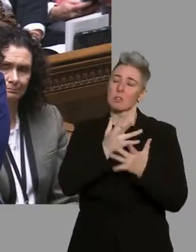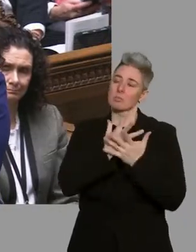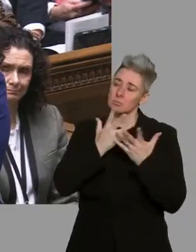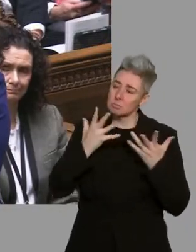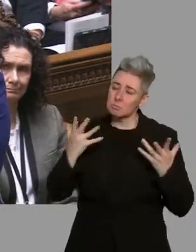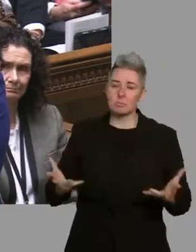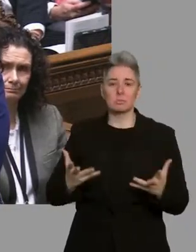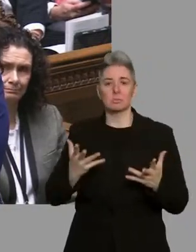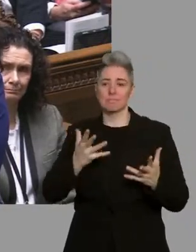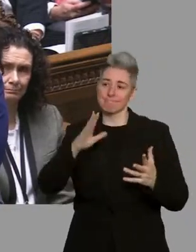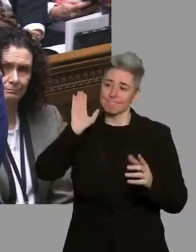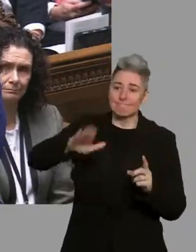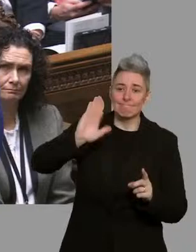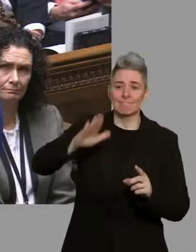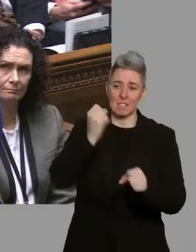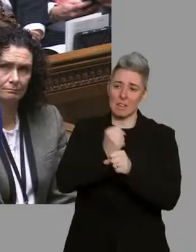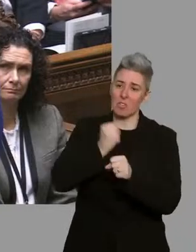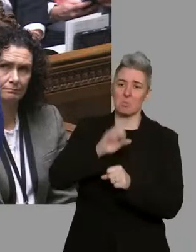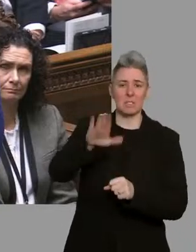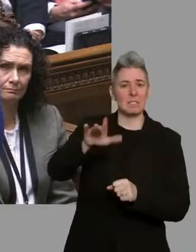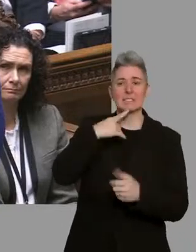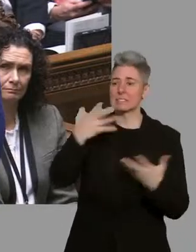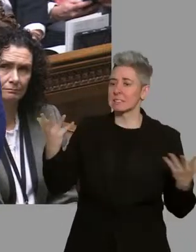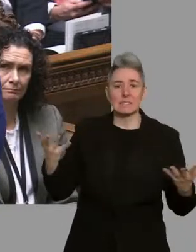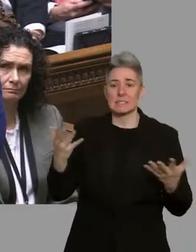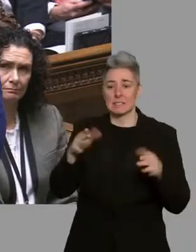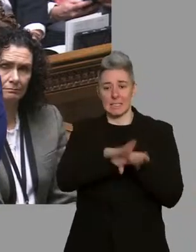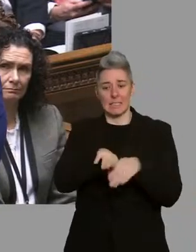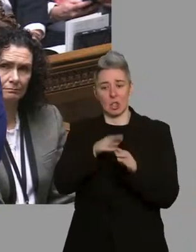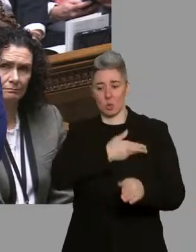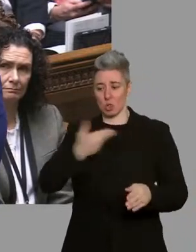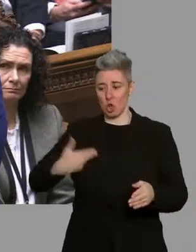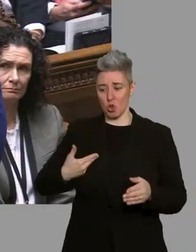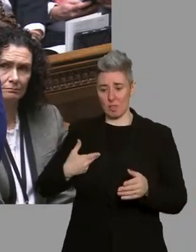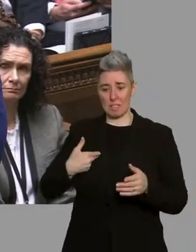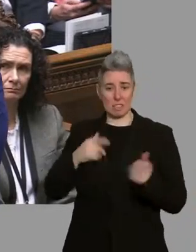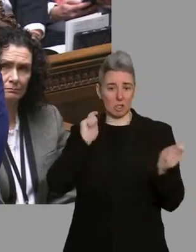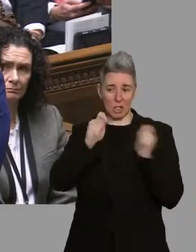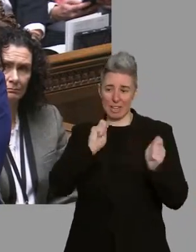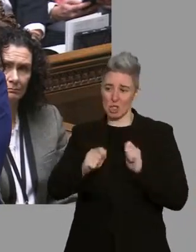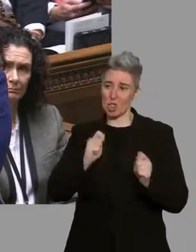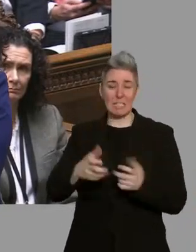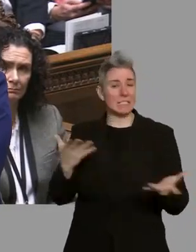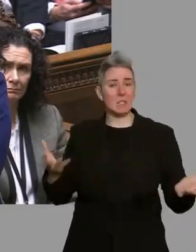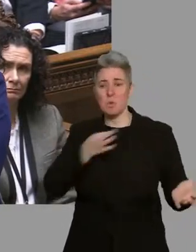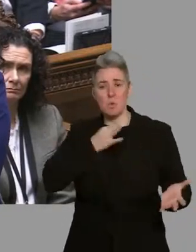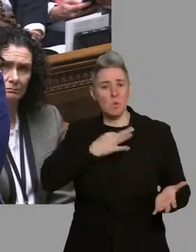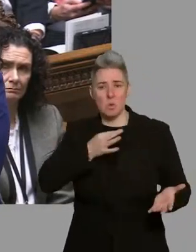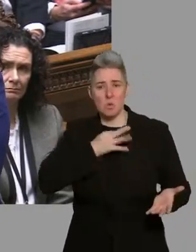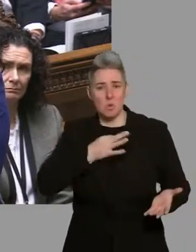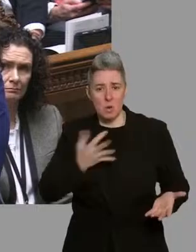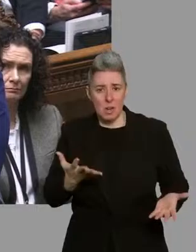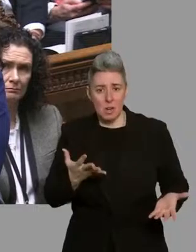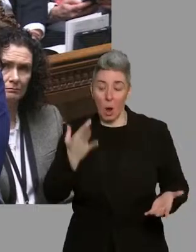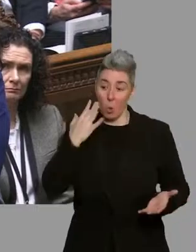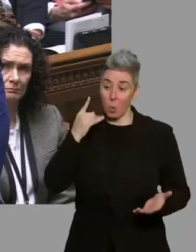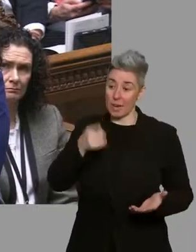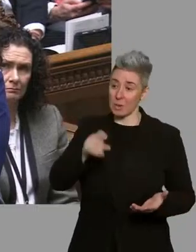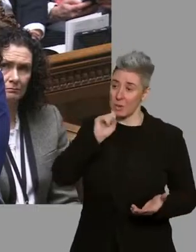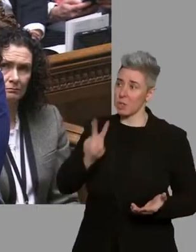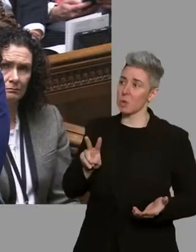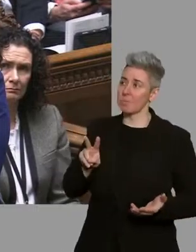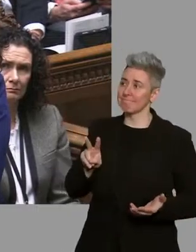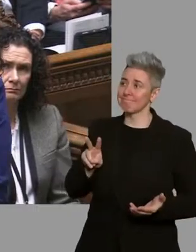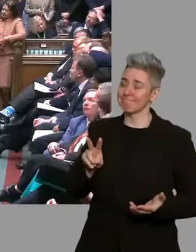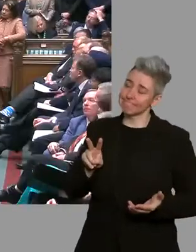insurance contributions. When will the Prime Minister heed those warnings and, at the very least, look at exemptions for health and social care providers like they have for